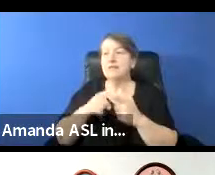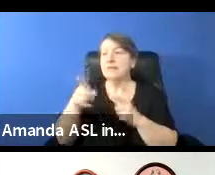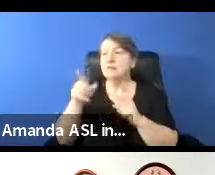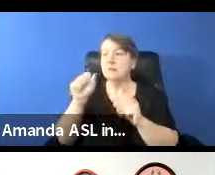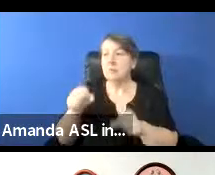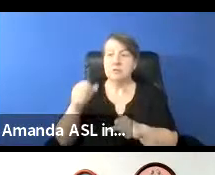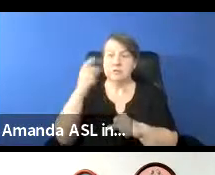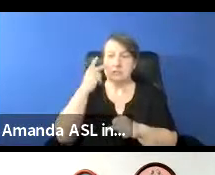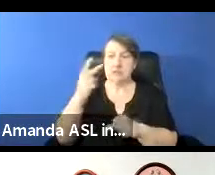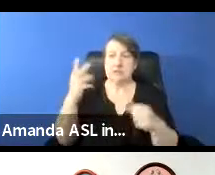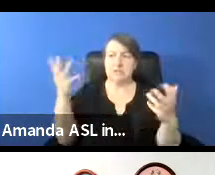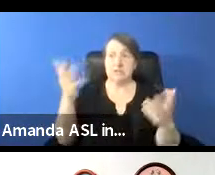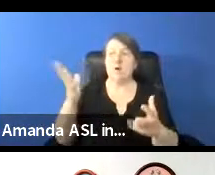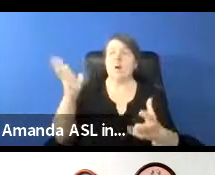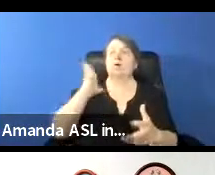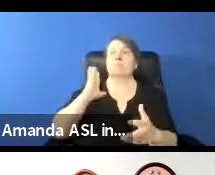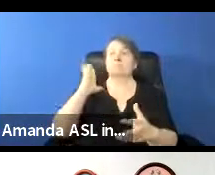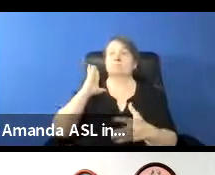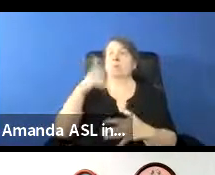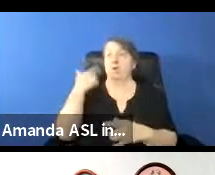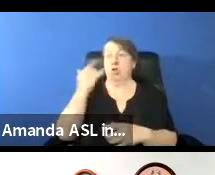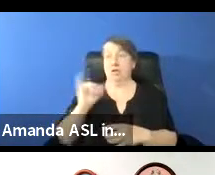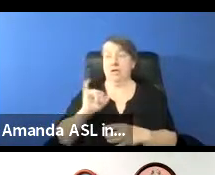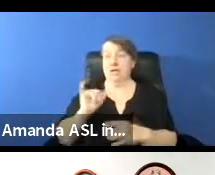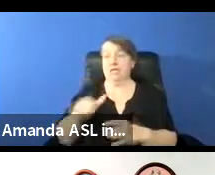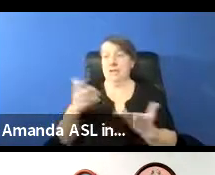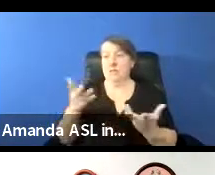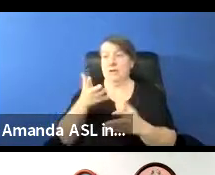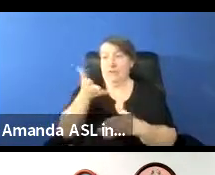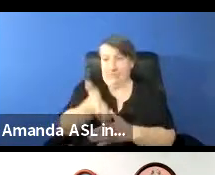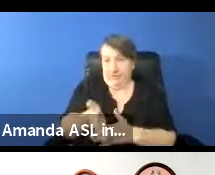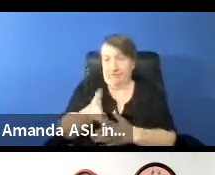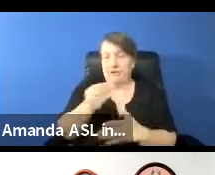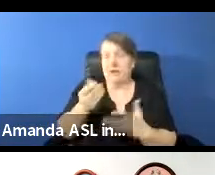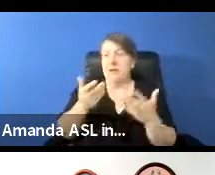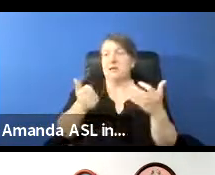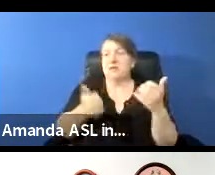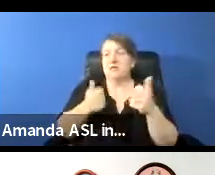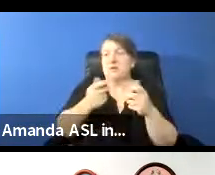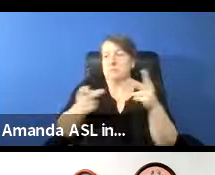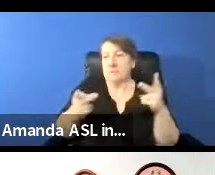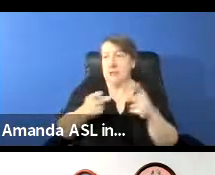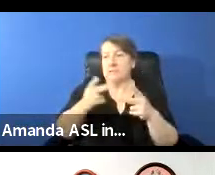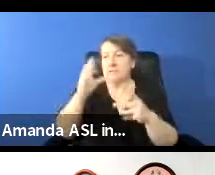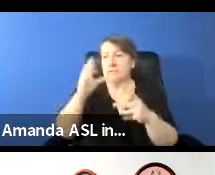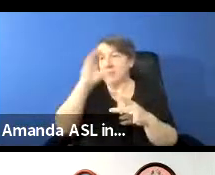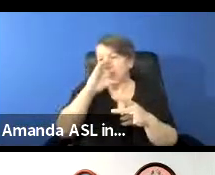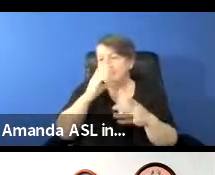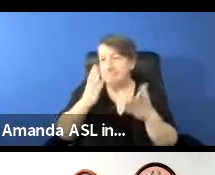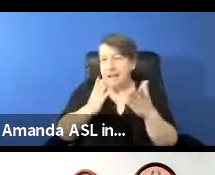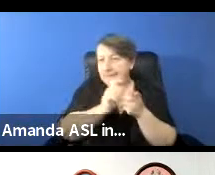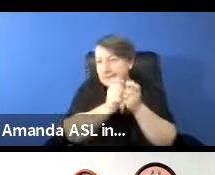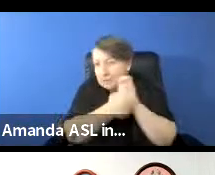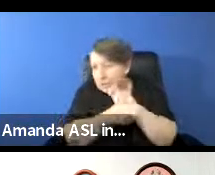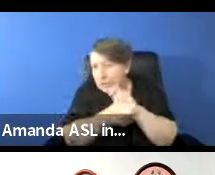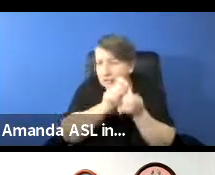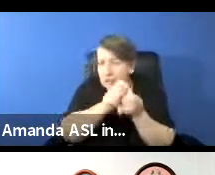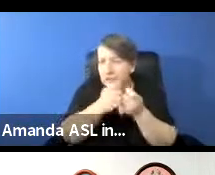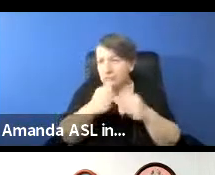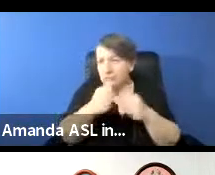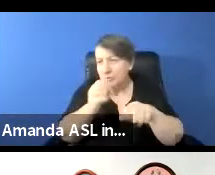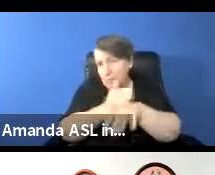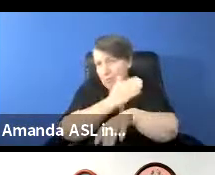to see what it was, which is what's there. And then those areas where we're looking at maybe some changes to improve